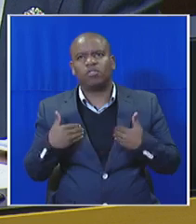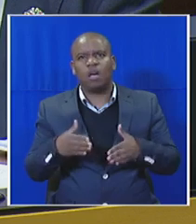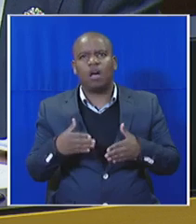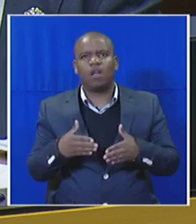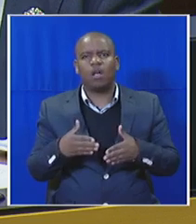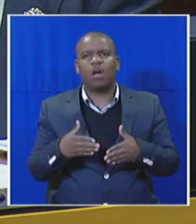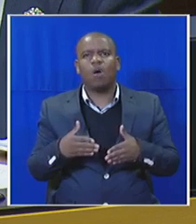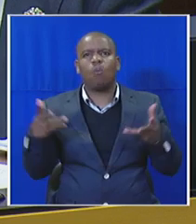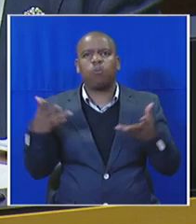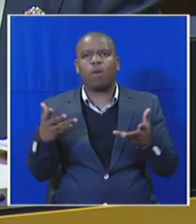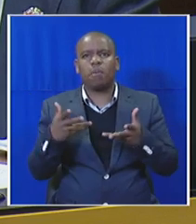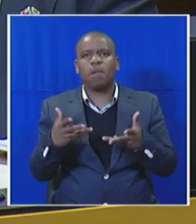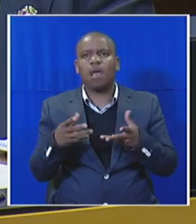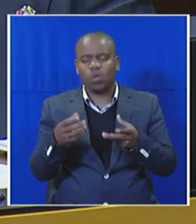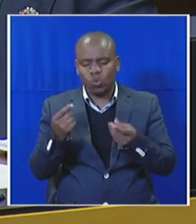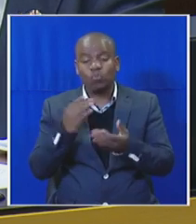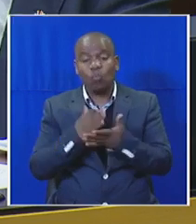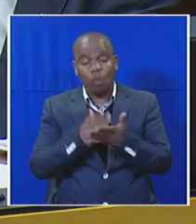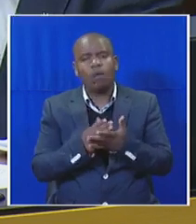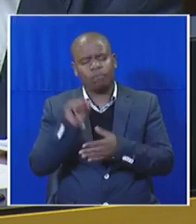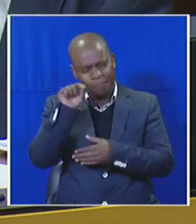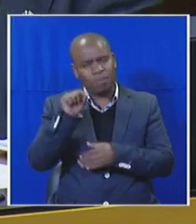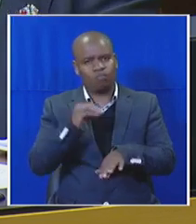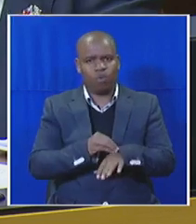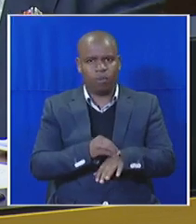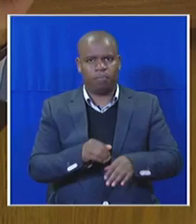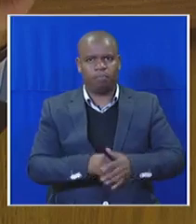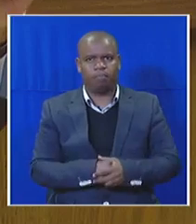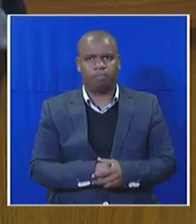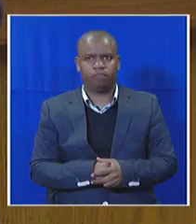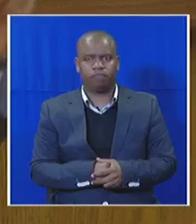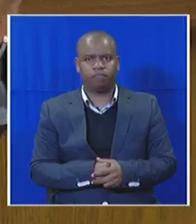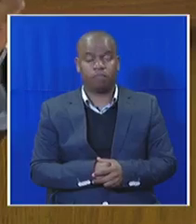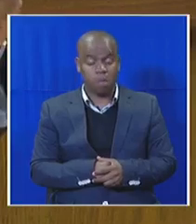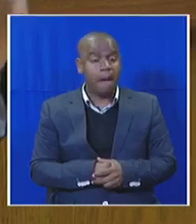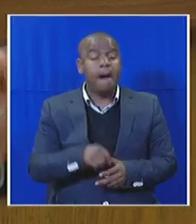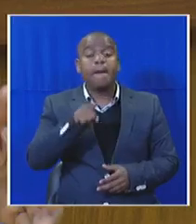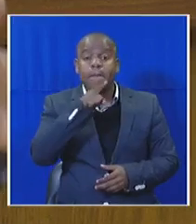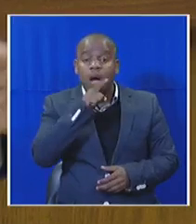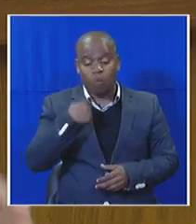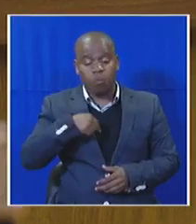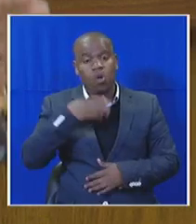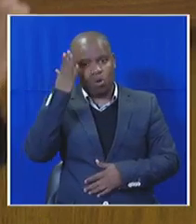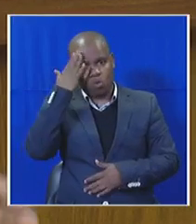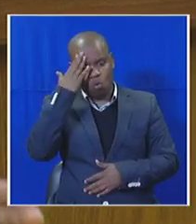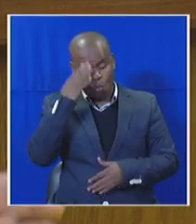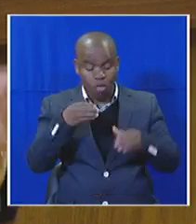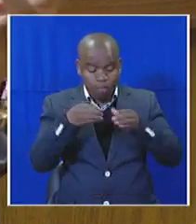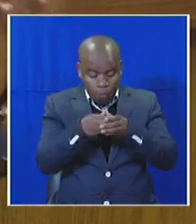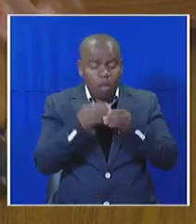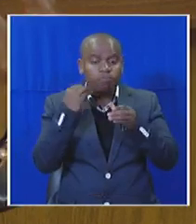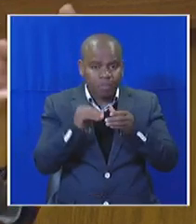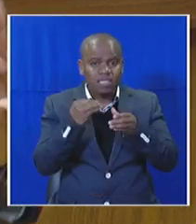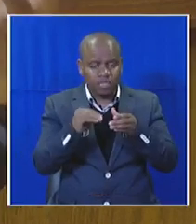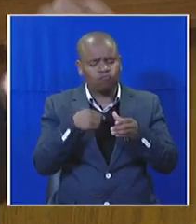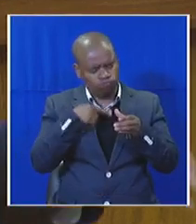do to quicken that process? That is a problem. And yet we know that small businesses are